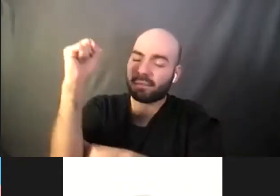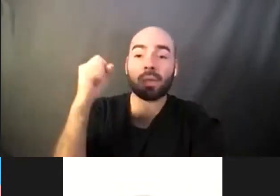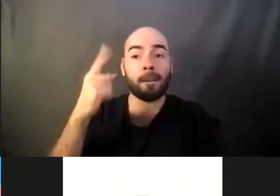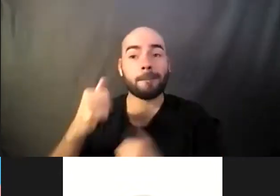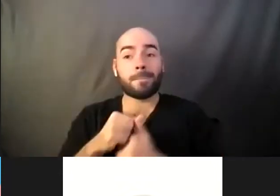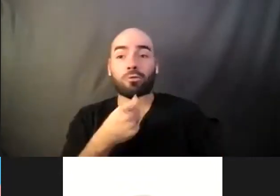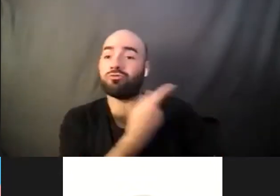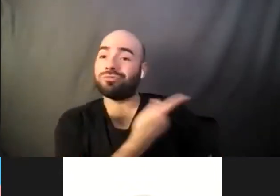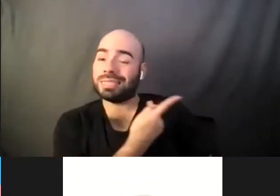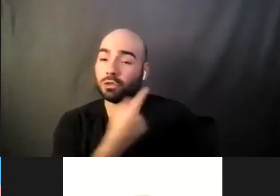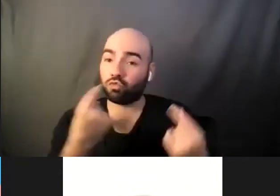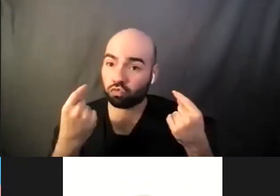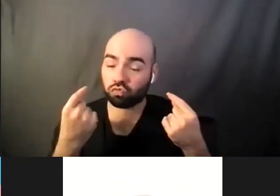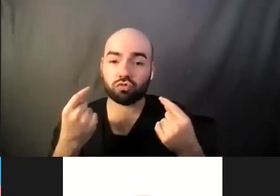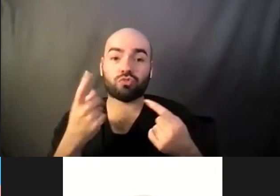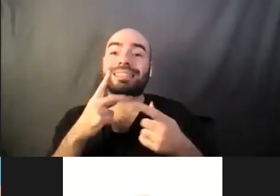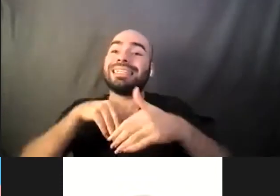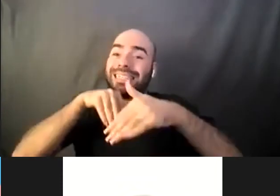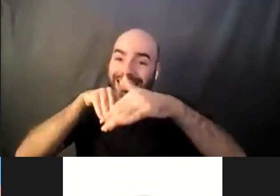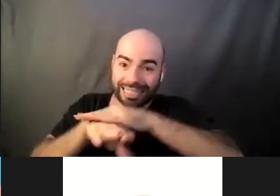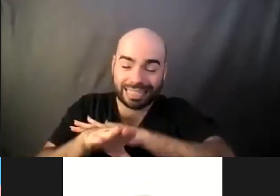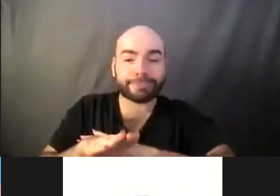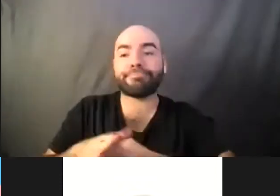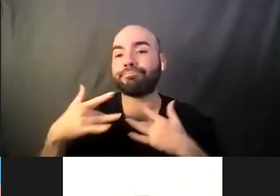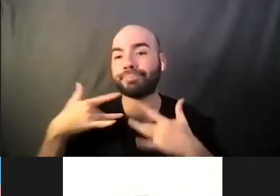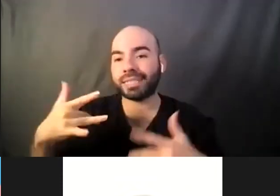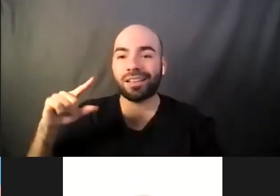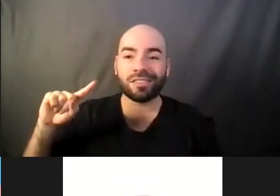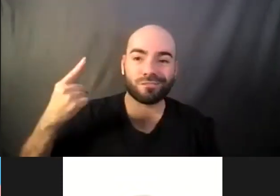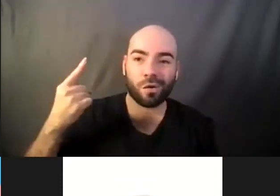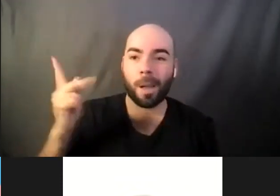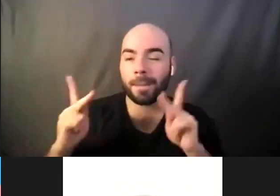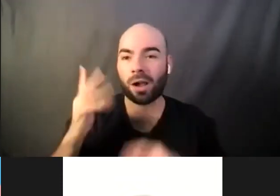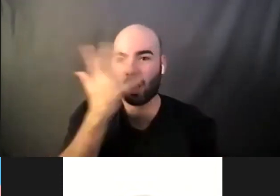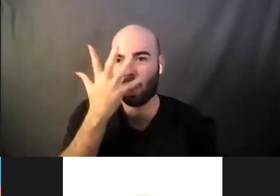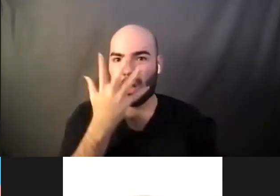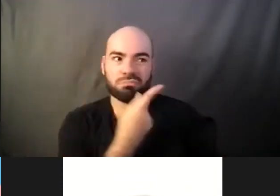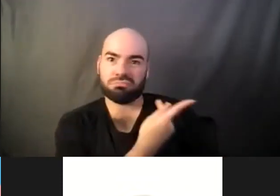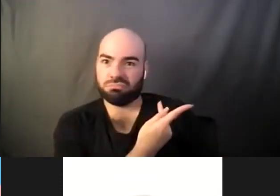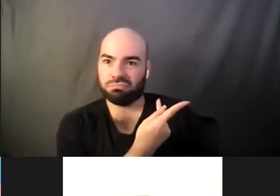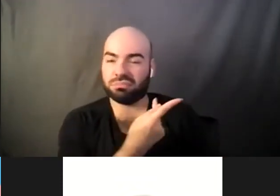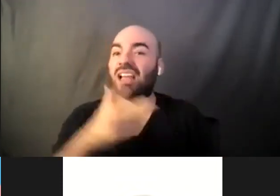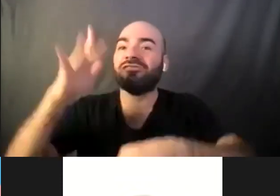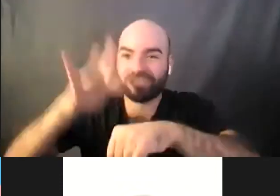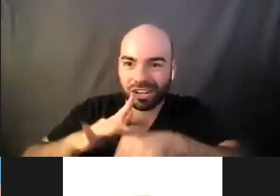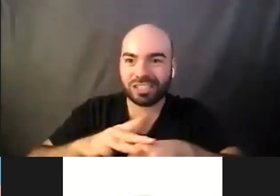occupy to do what we do, we are the first people like us that have ever been in those rooms.